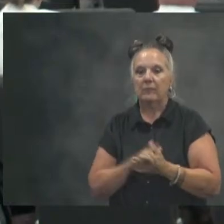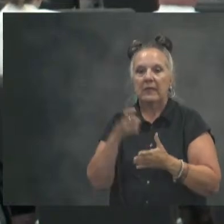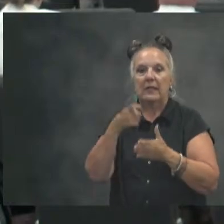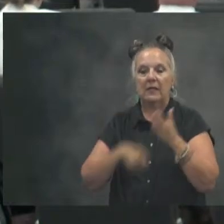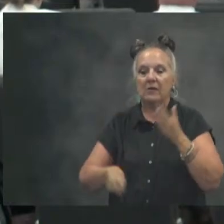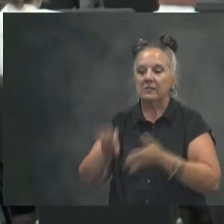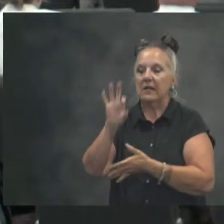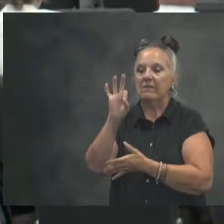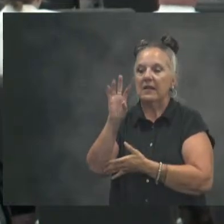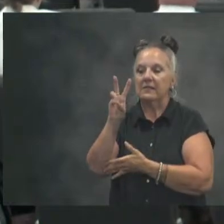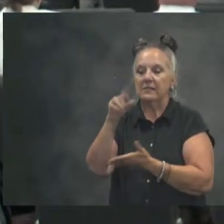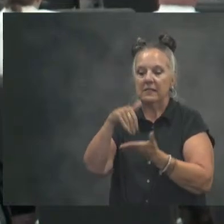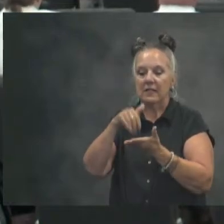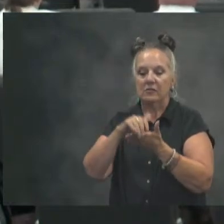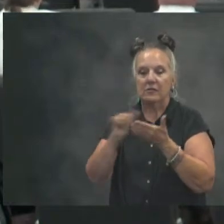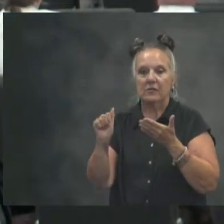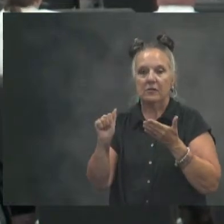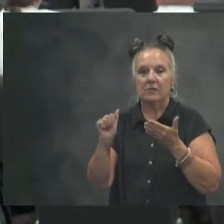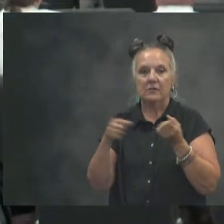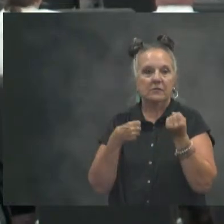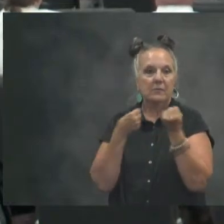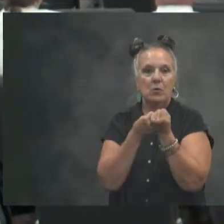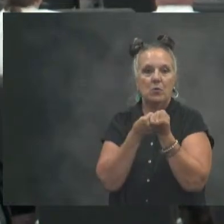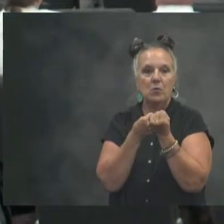of $96,000. All those in favor?